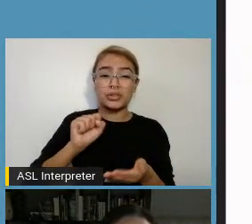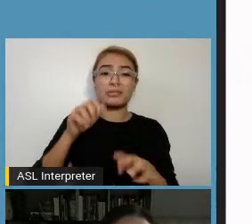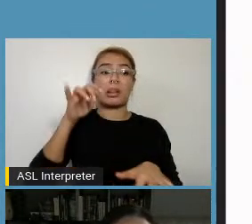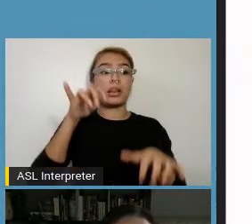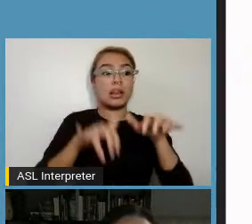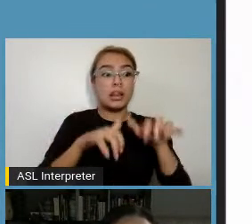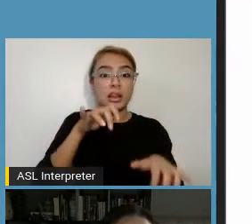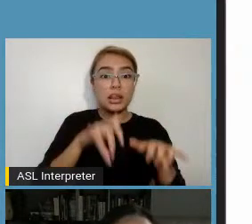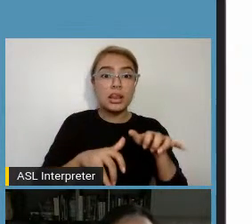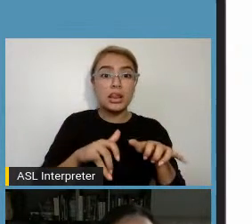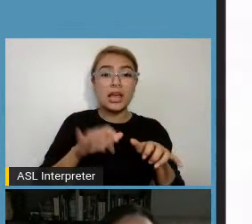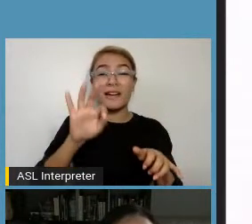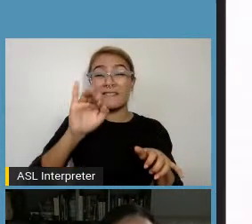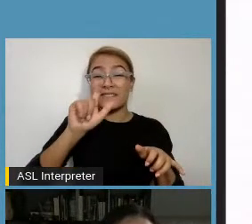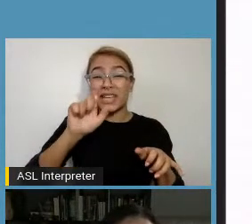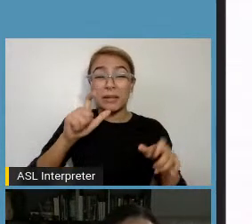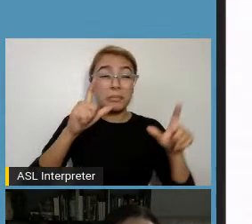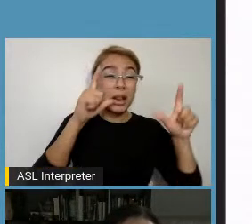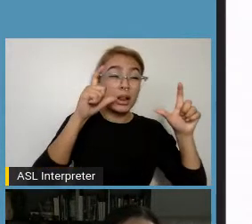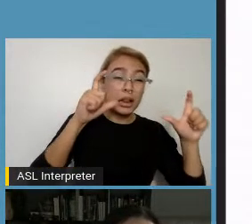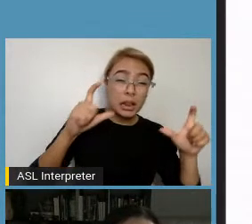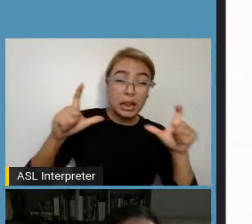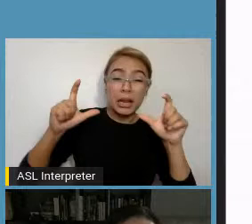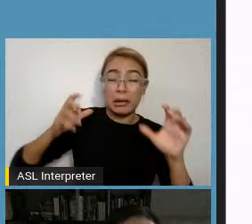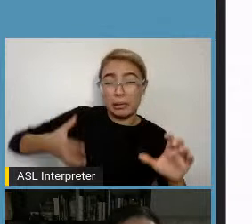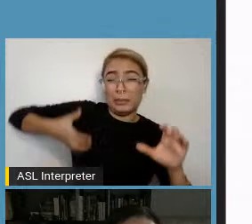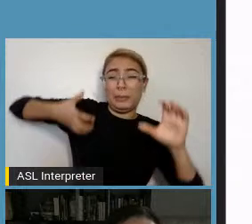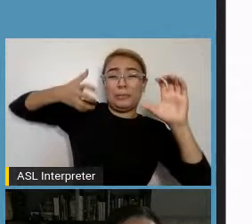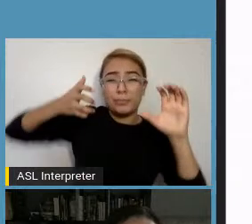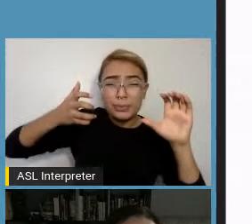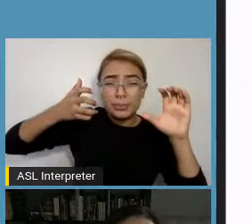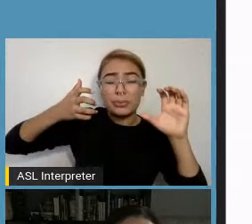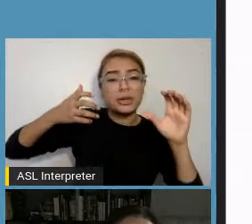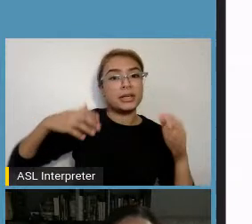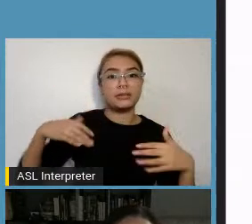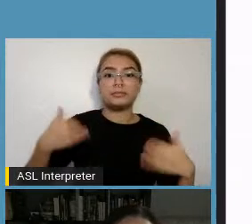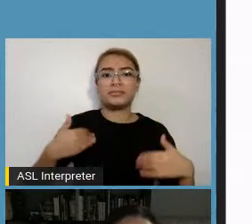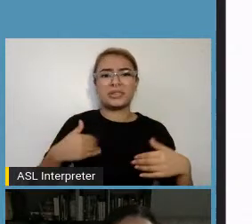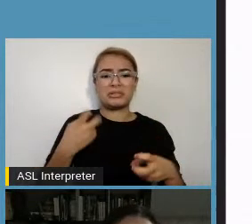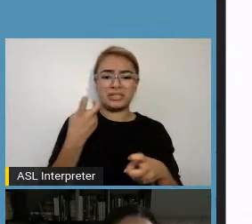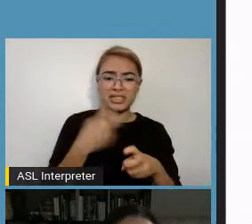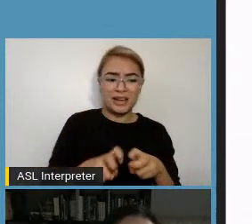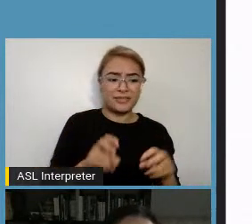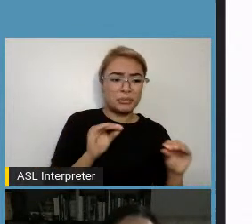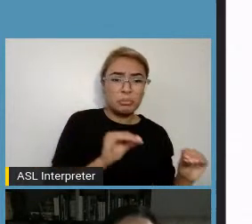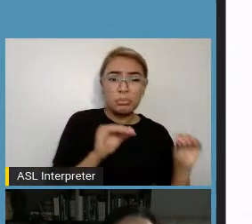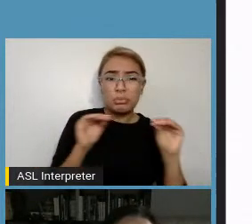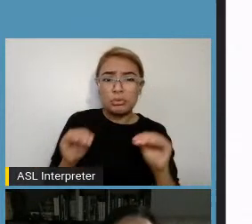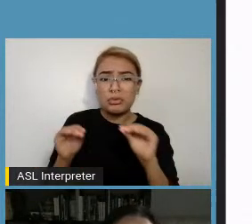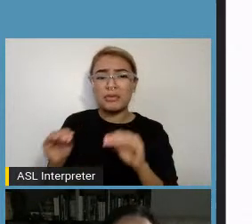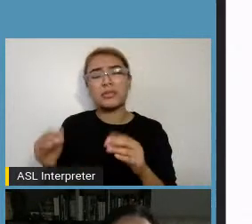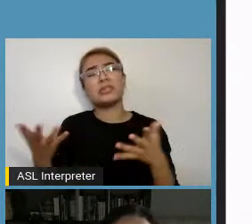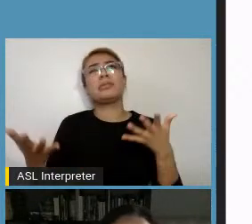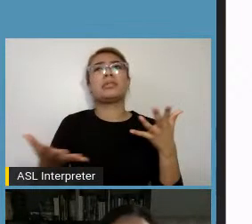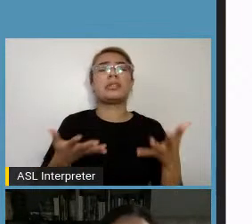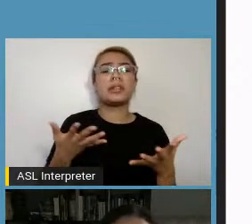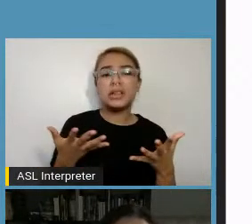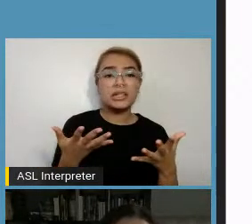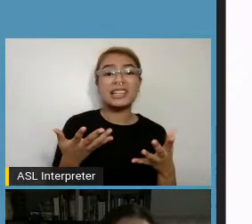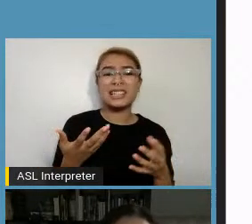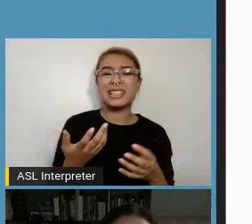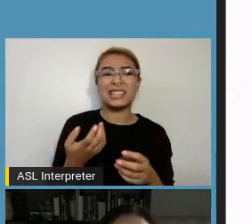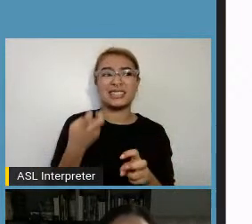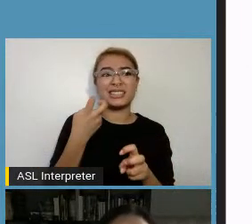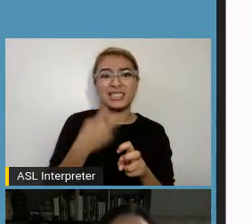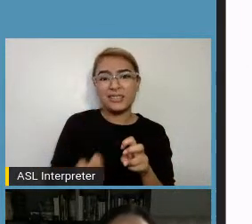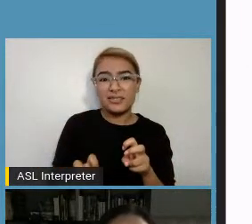film camera, these old big video cameras that were so hard to, to move around and cumbersome. It made it really